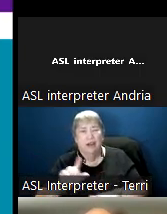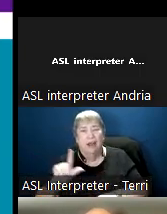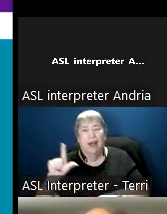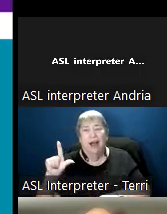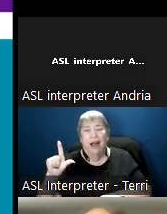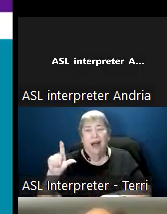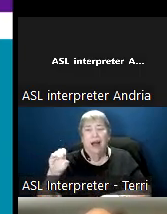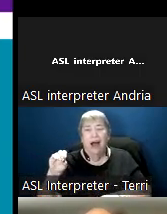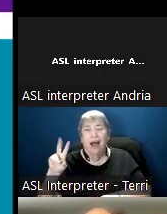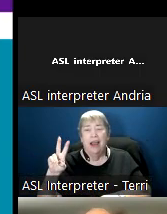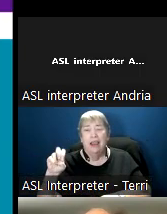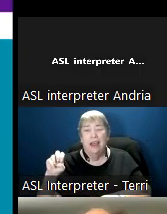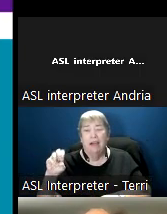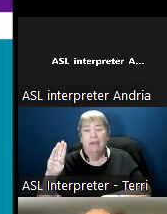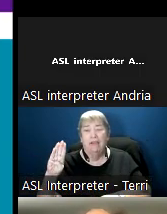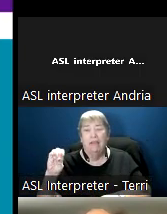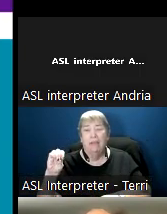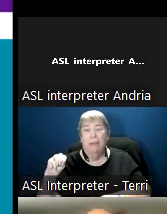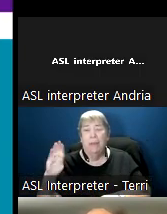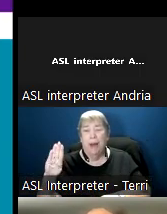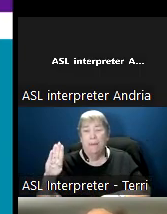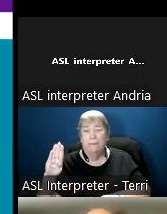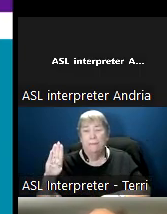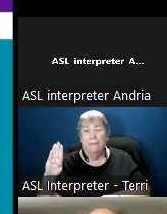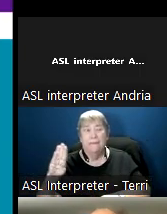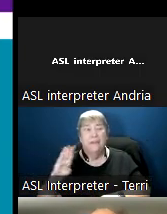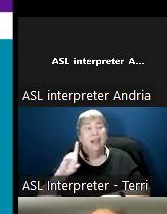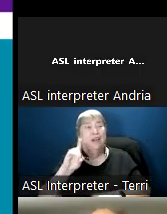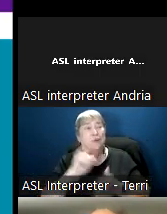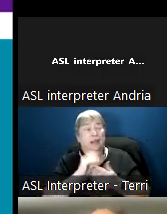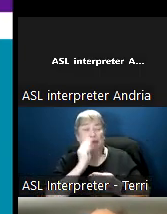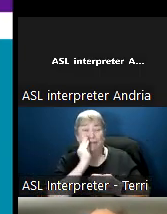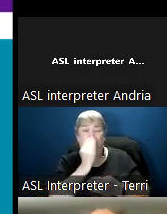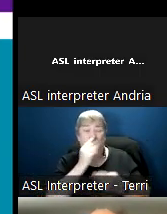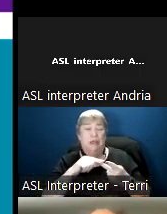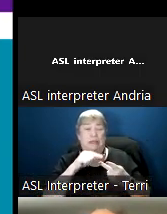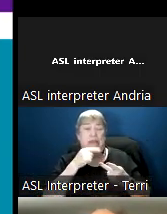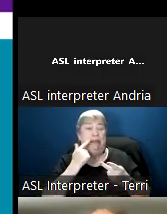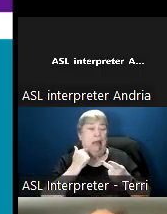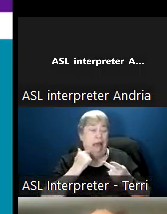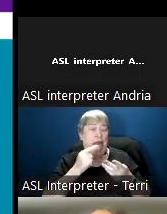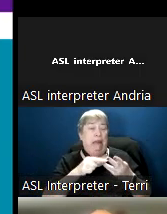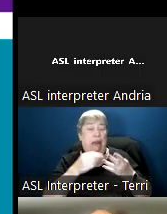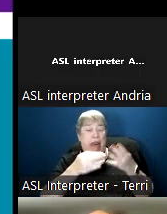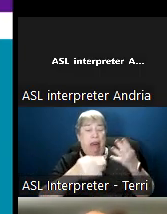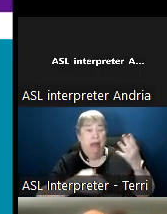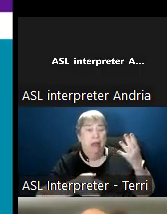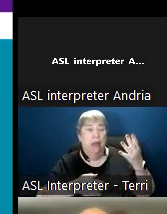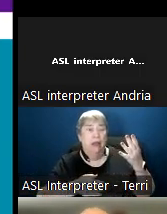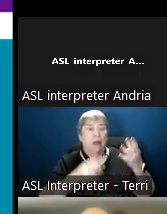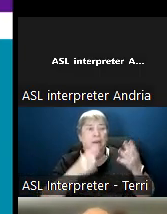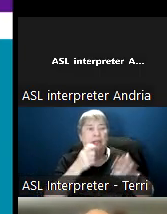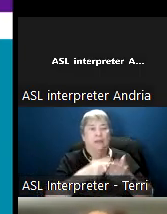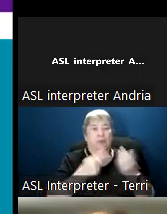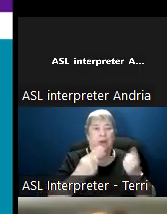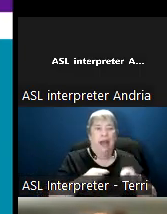When you know that this is all because of what they did to you last night, right? Oh, they are